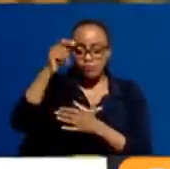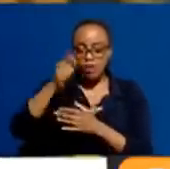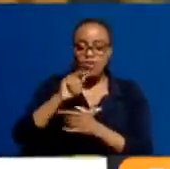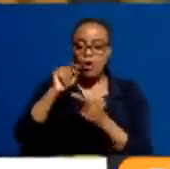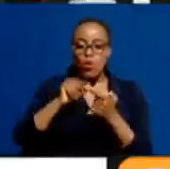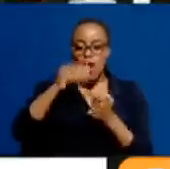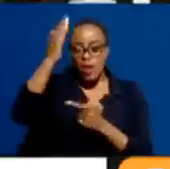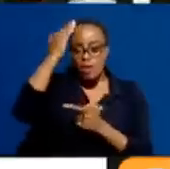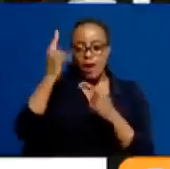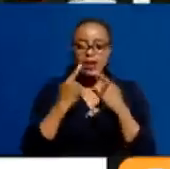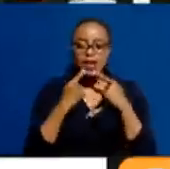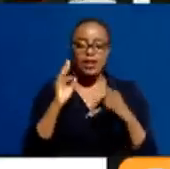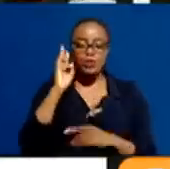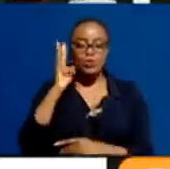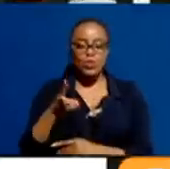on Monday.